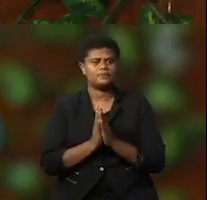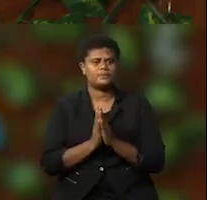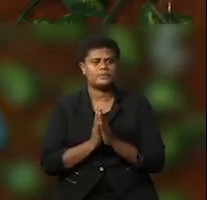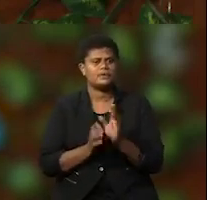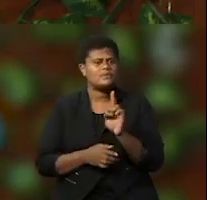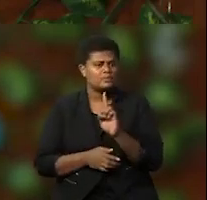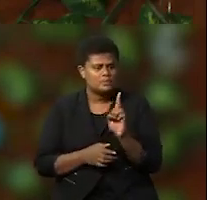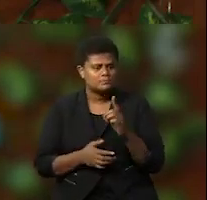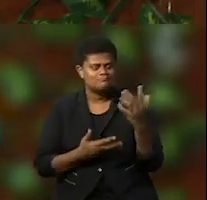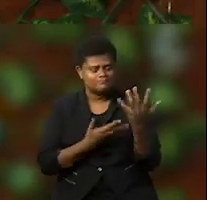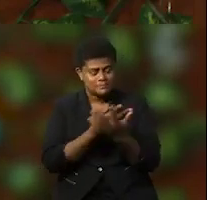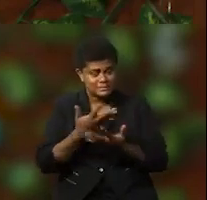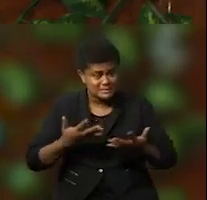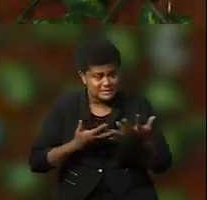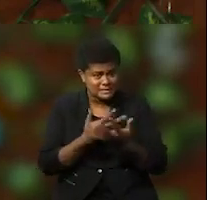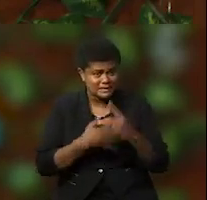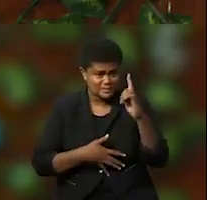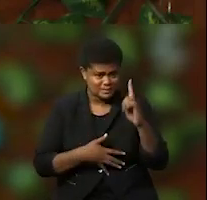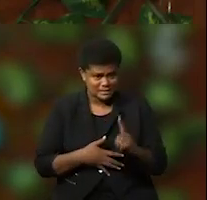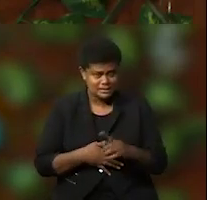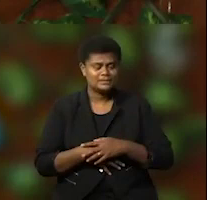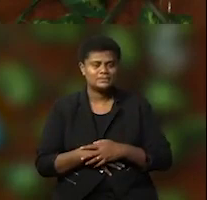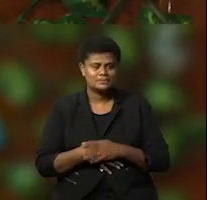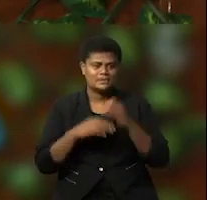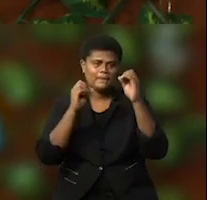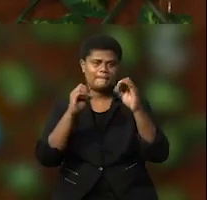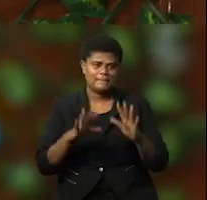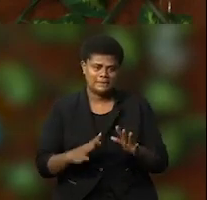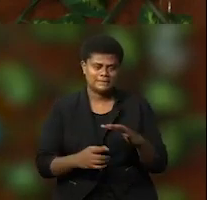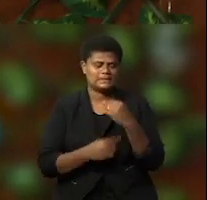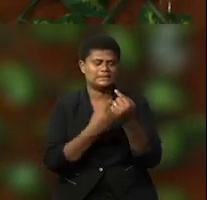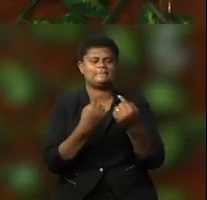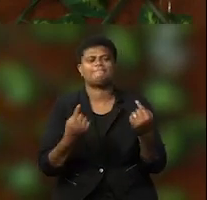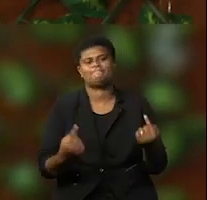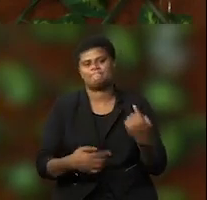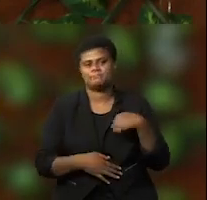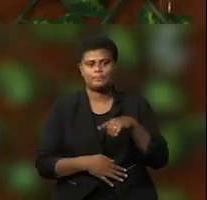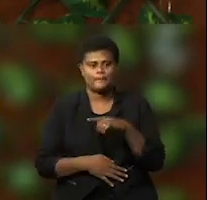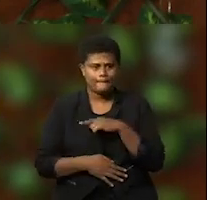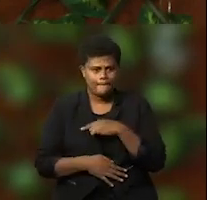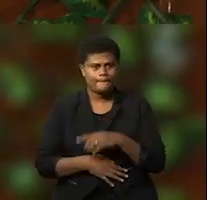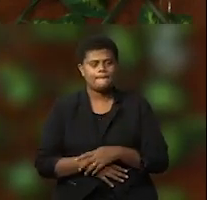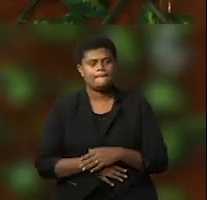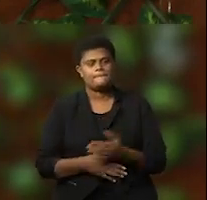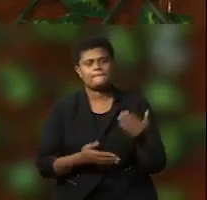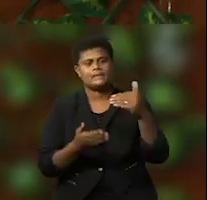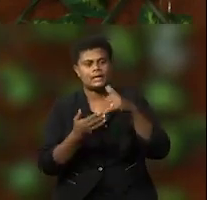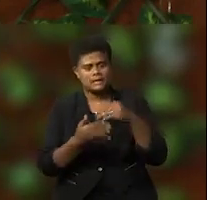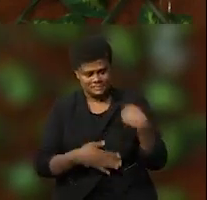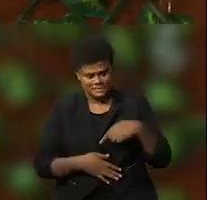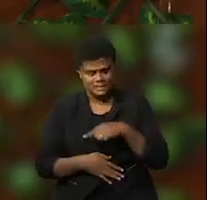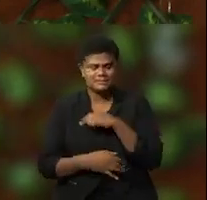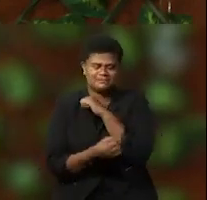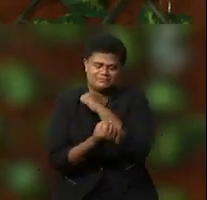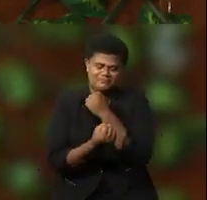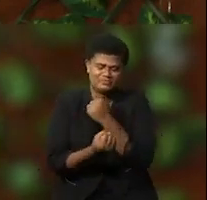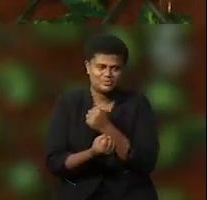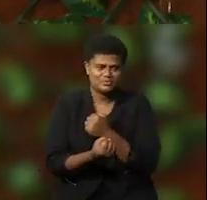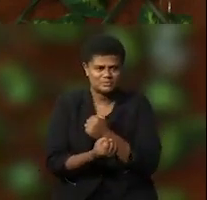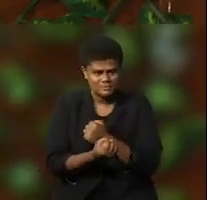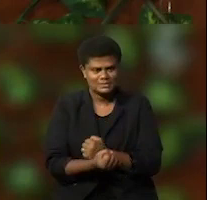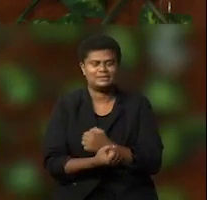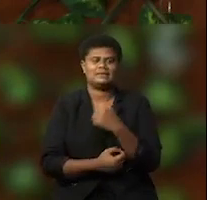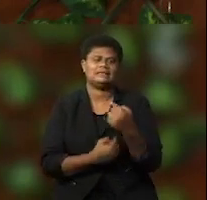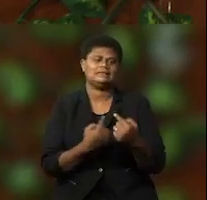be discussing today is going to be a means of blessings in each of our lives and also help us strengthen each